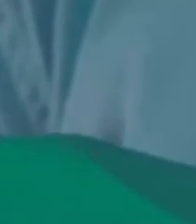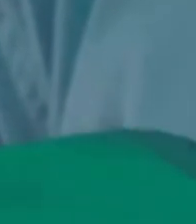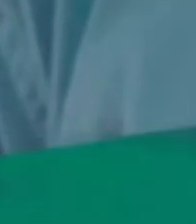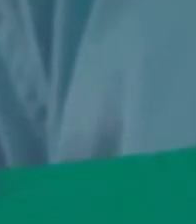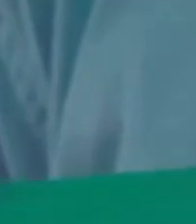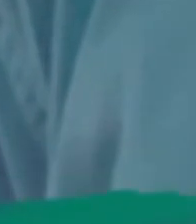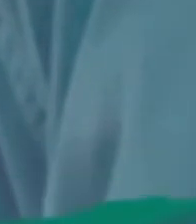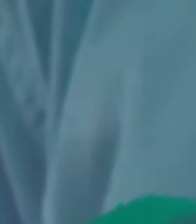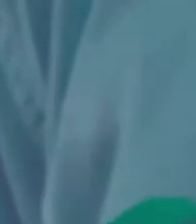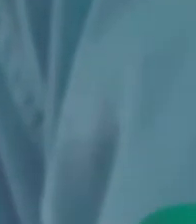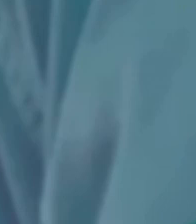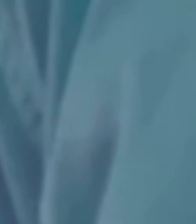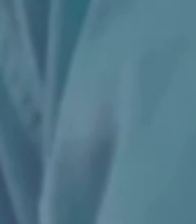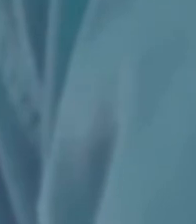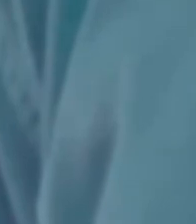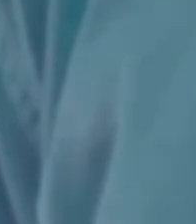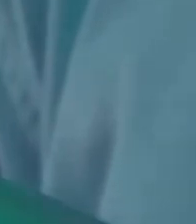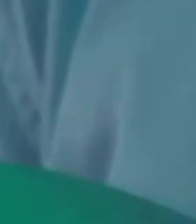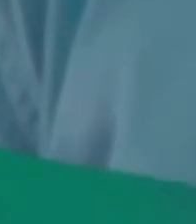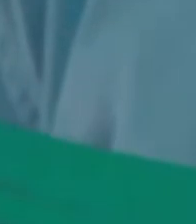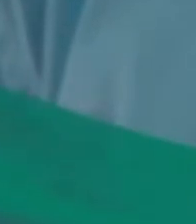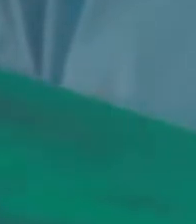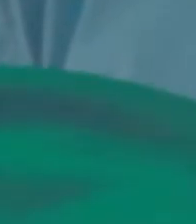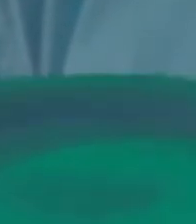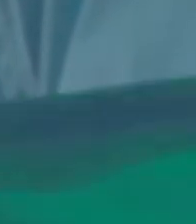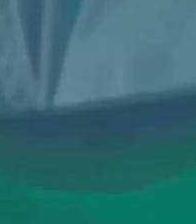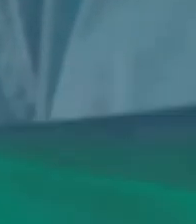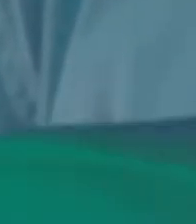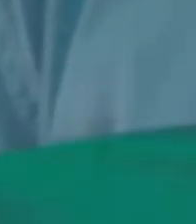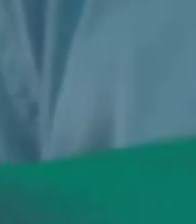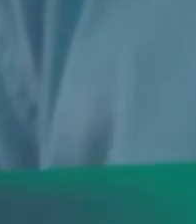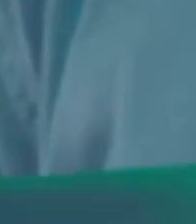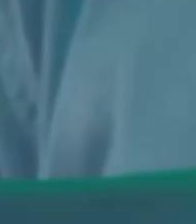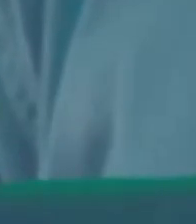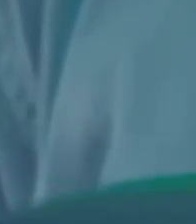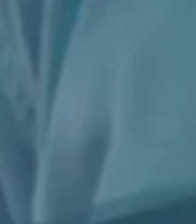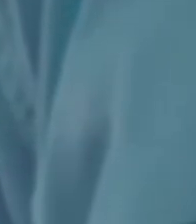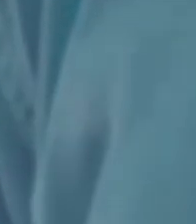Arena. The place full.